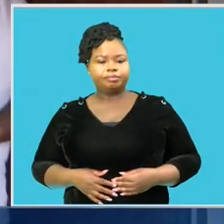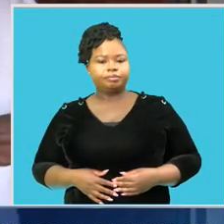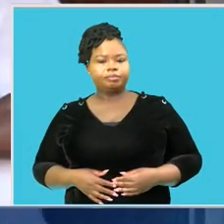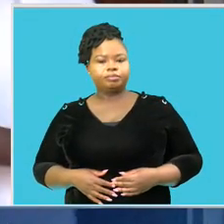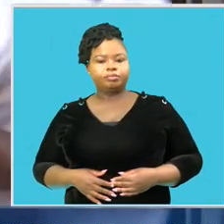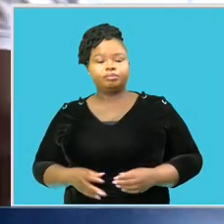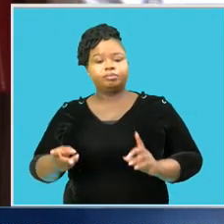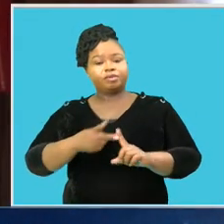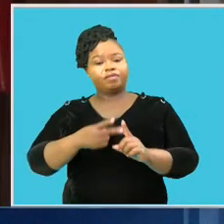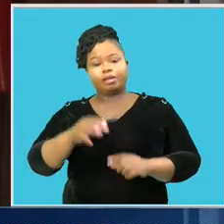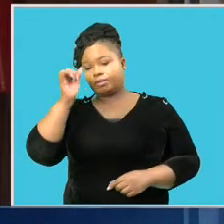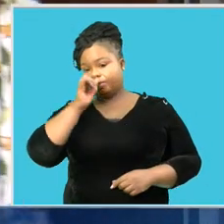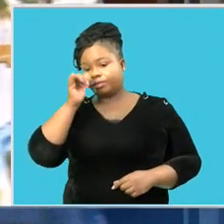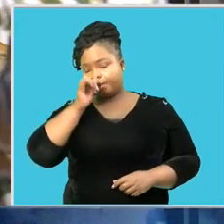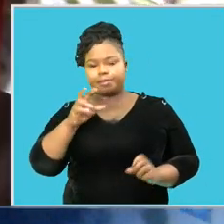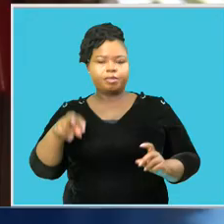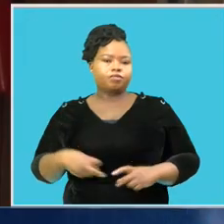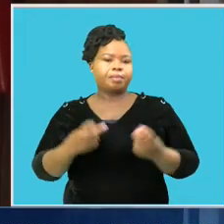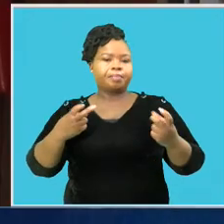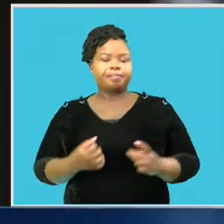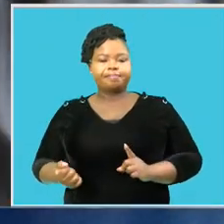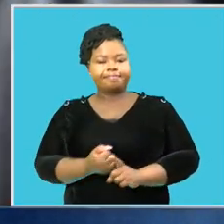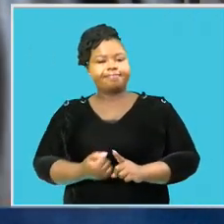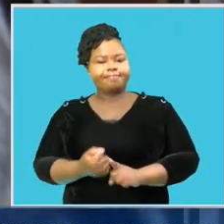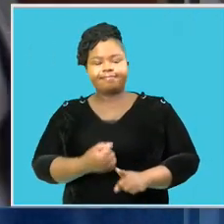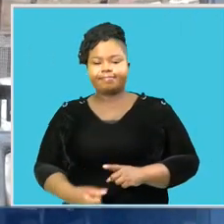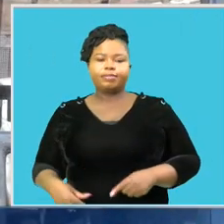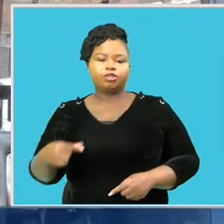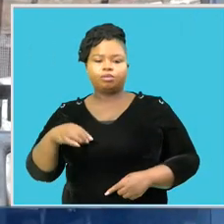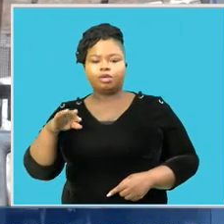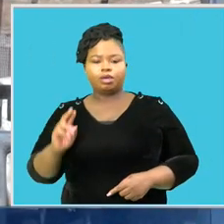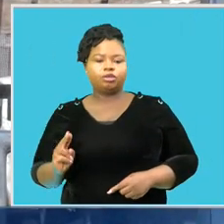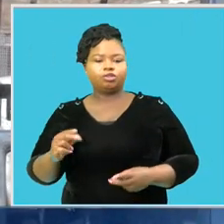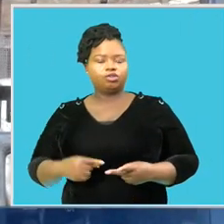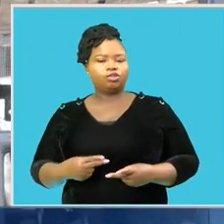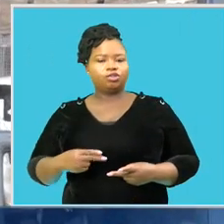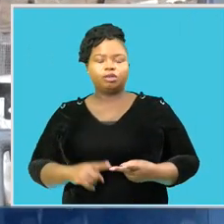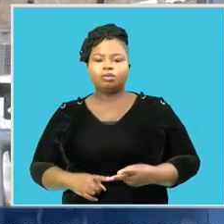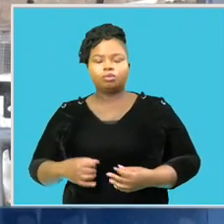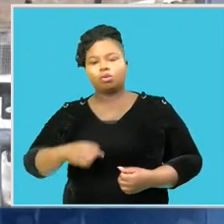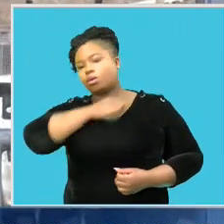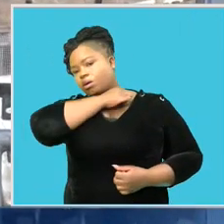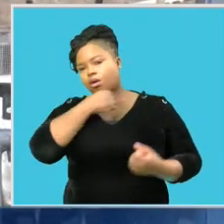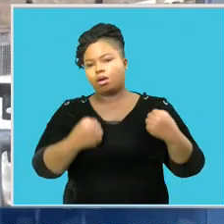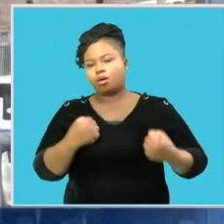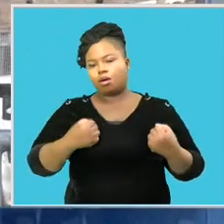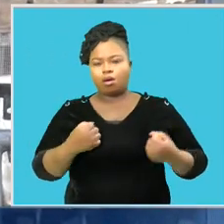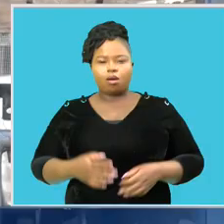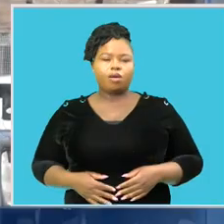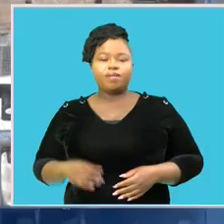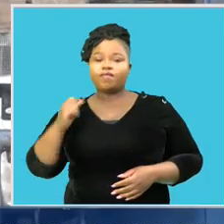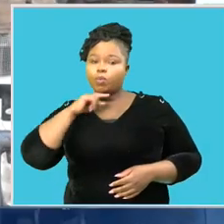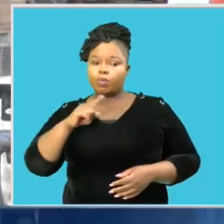includes violent crimes of rape, assault, GPH, murder, car hijackings, and also